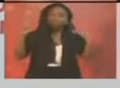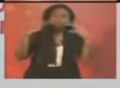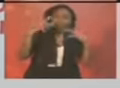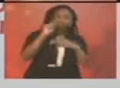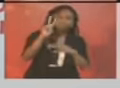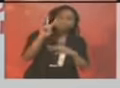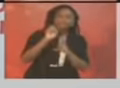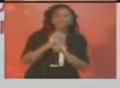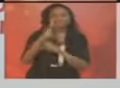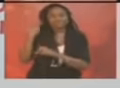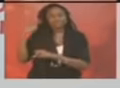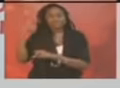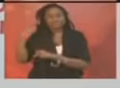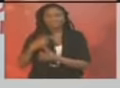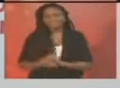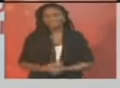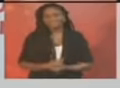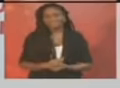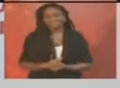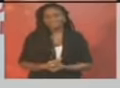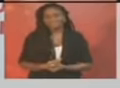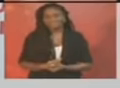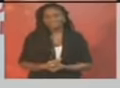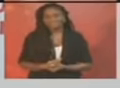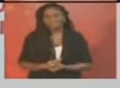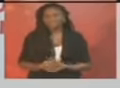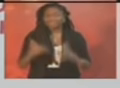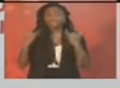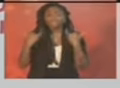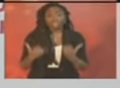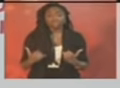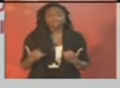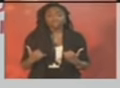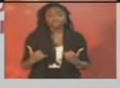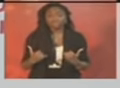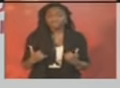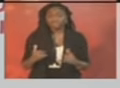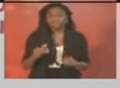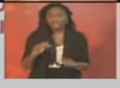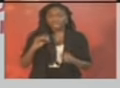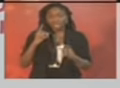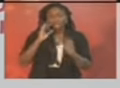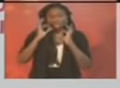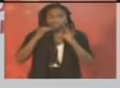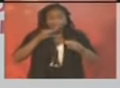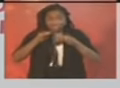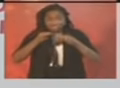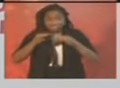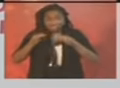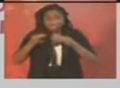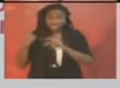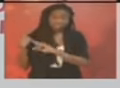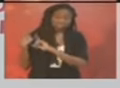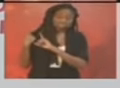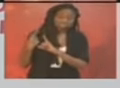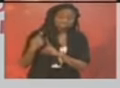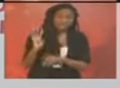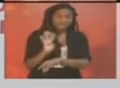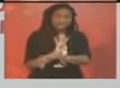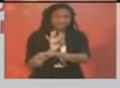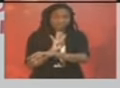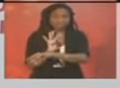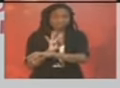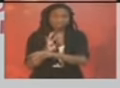clinical update for February 14th at 4 p.m., which gives us the number of tests conducted thus far at public and